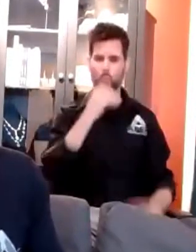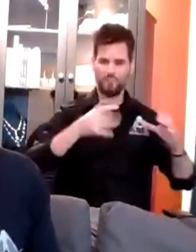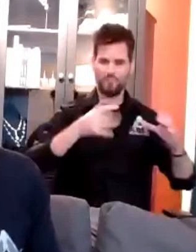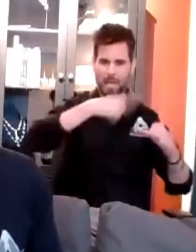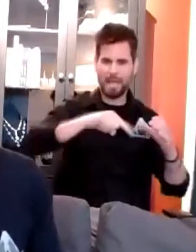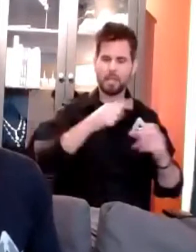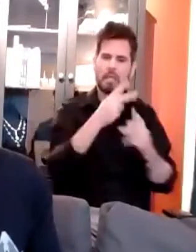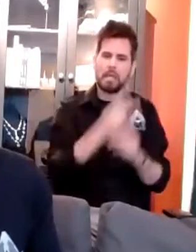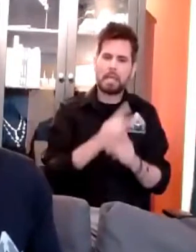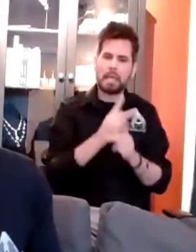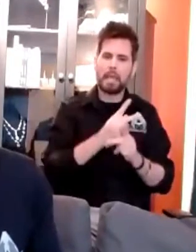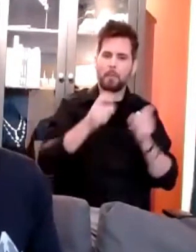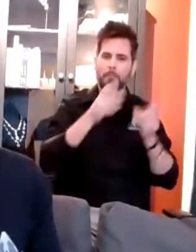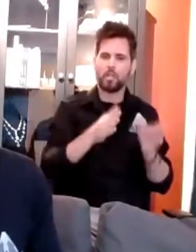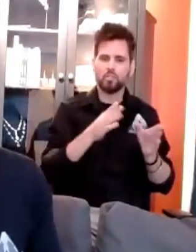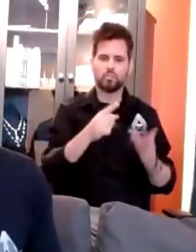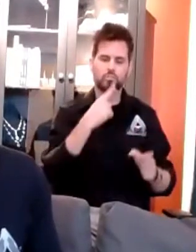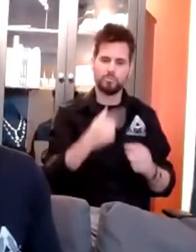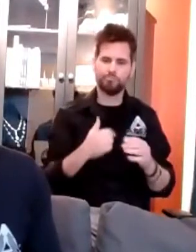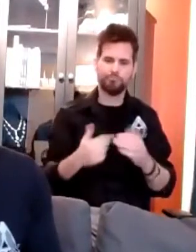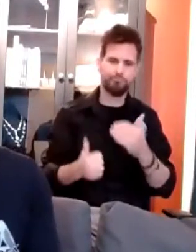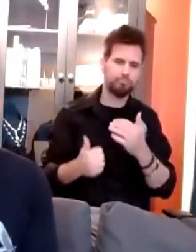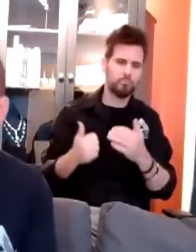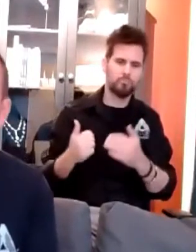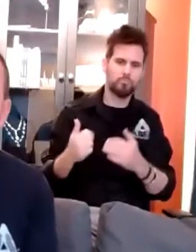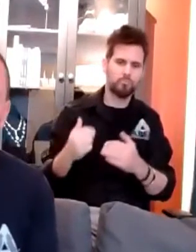stuff. So we wanted her to be a part of this Q&A.